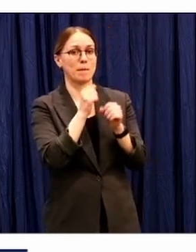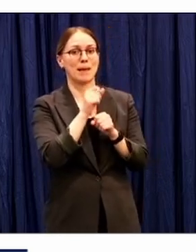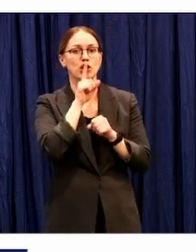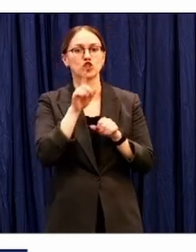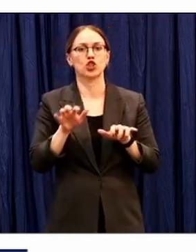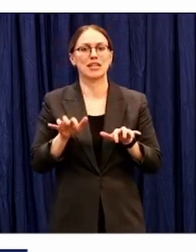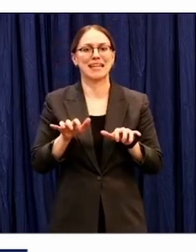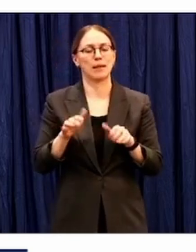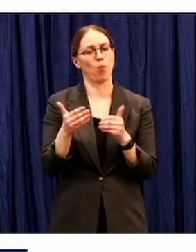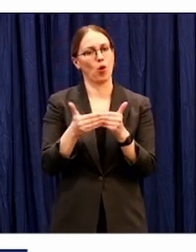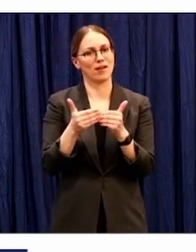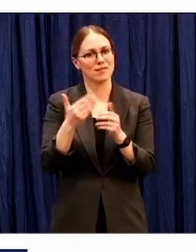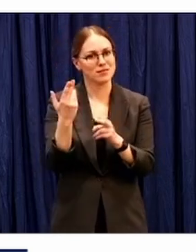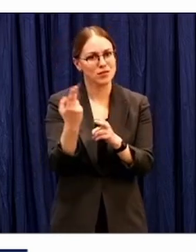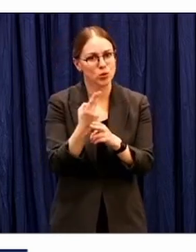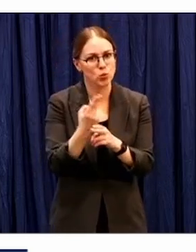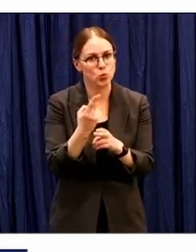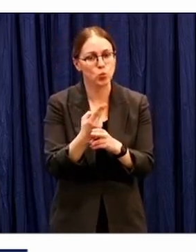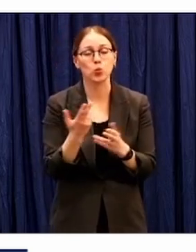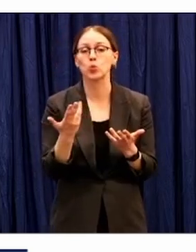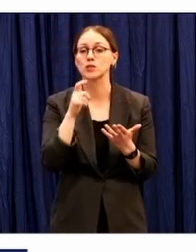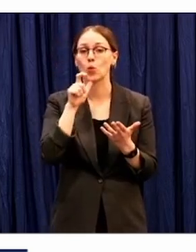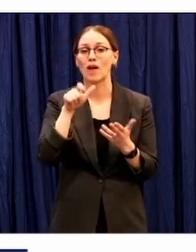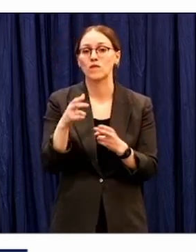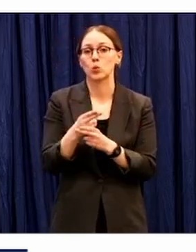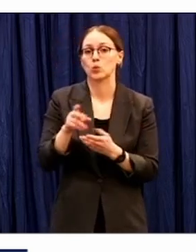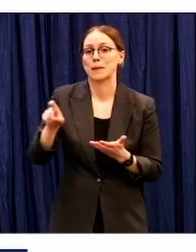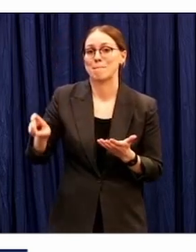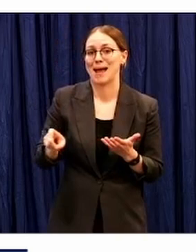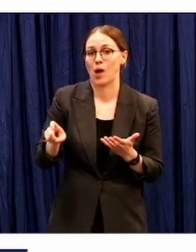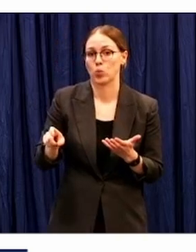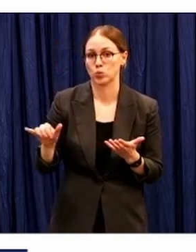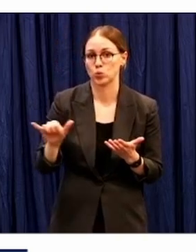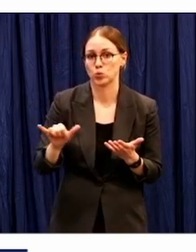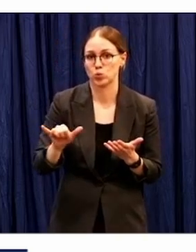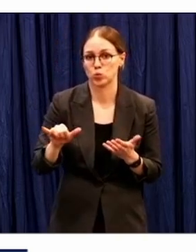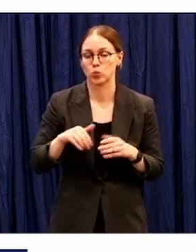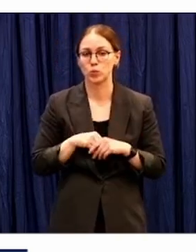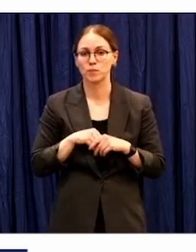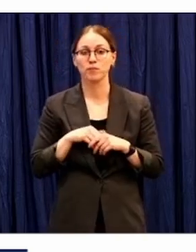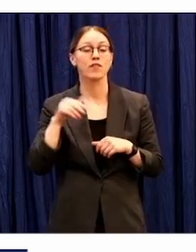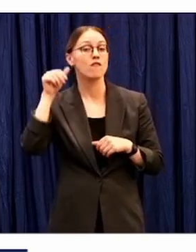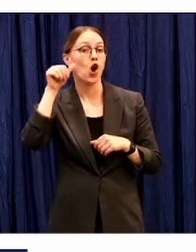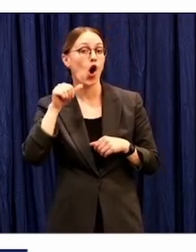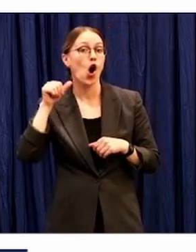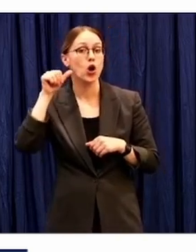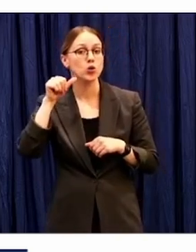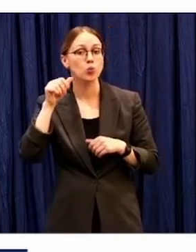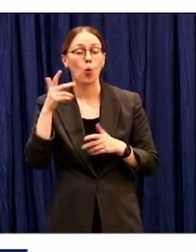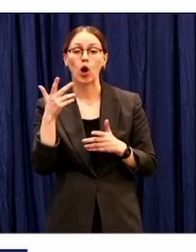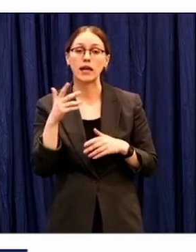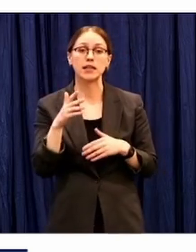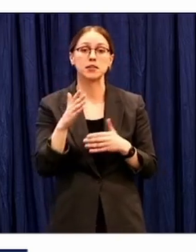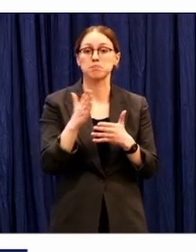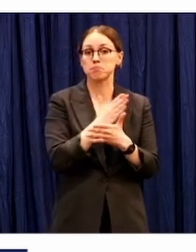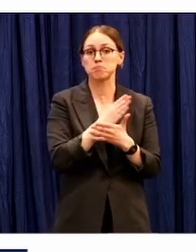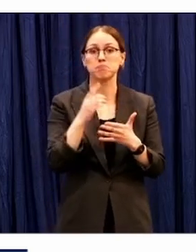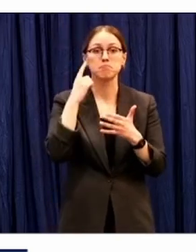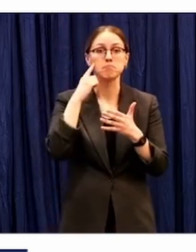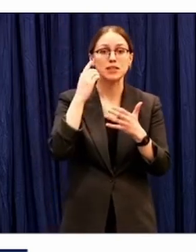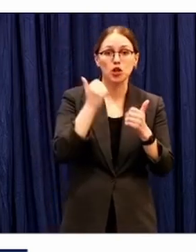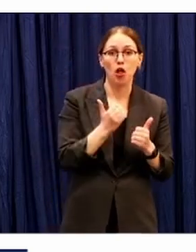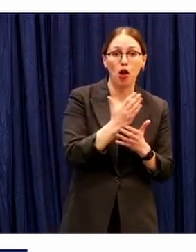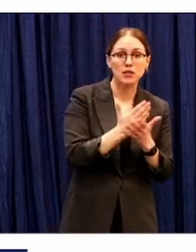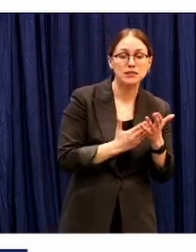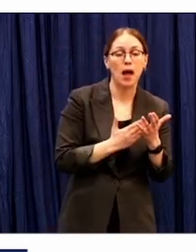functional without the need for a mouse. For auditory, which ranges from partial hearing loss to deafness, transcripts must